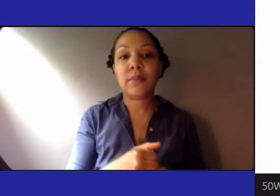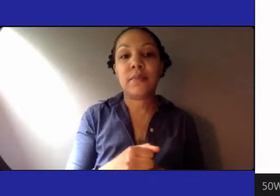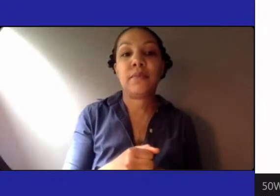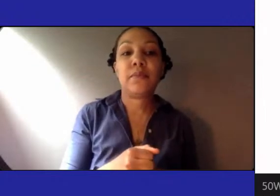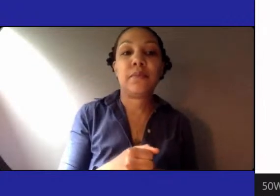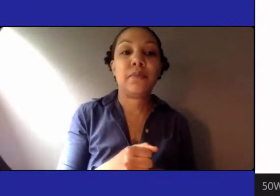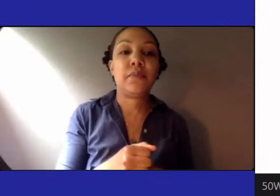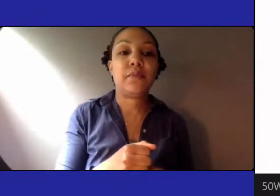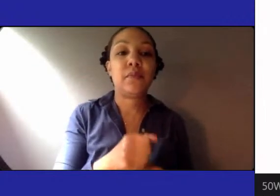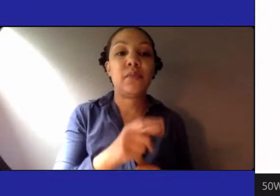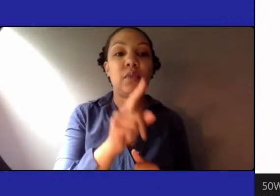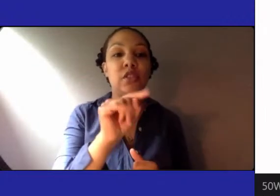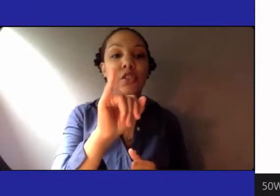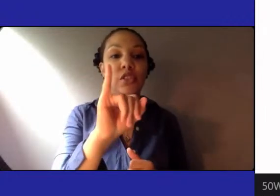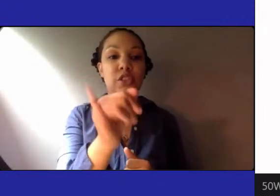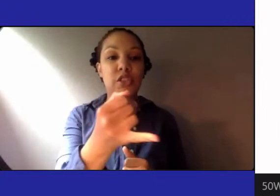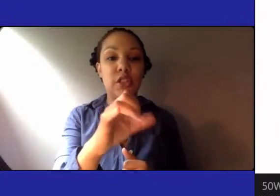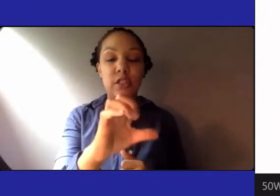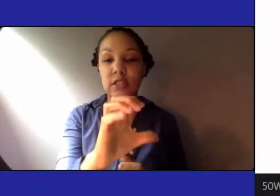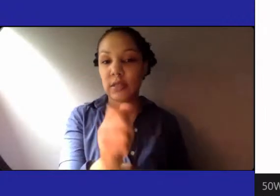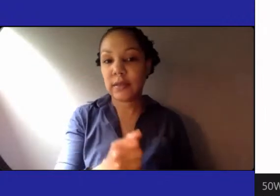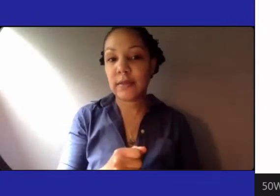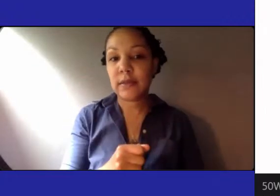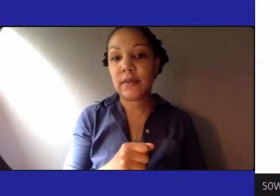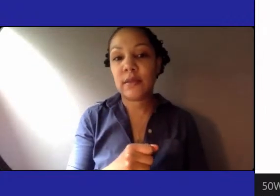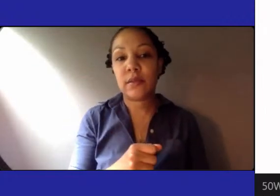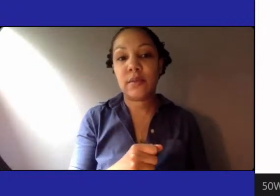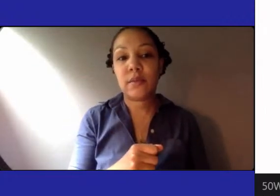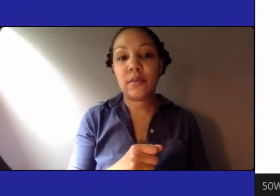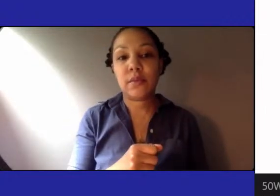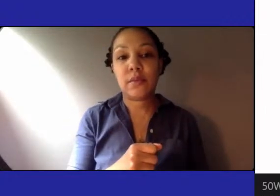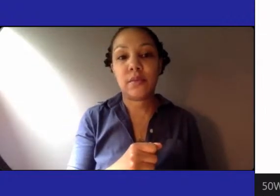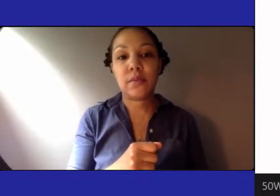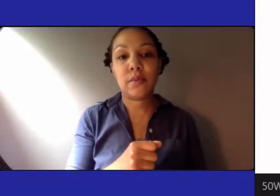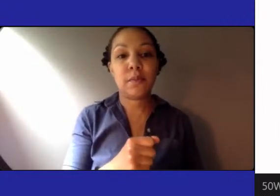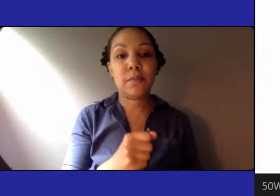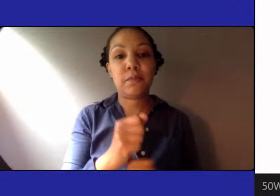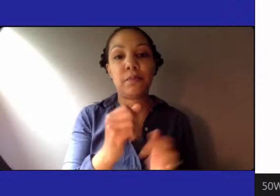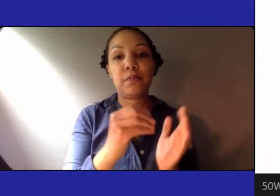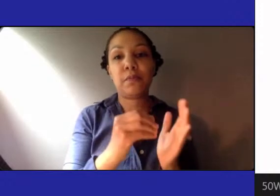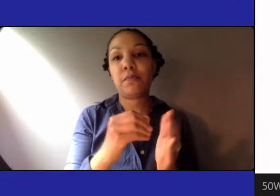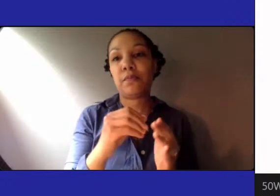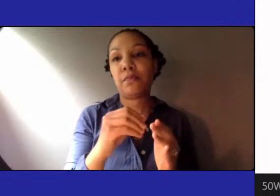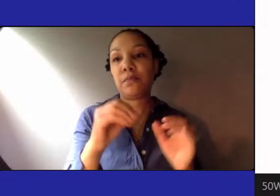the third is System Stroke Certification.